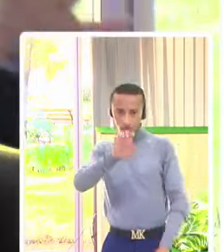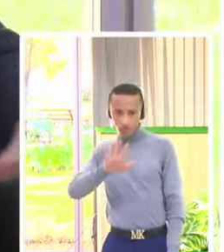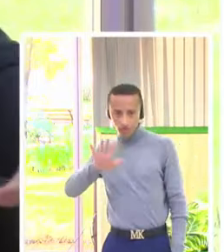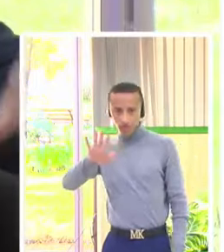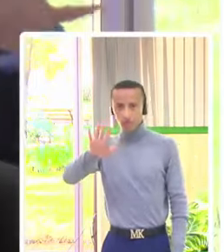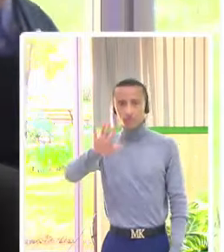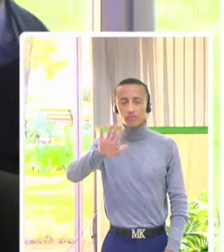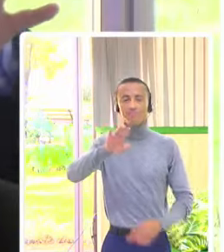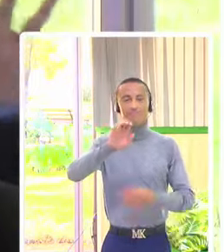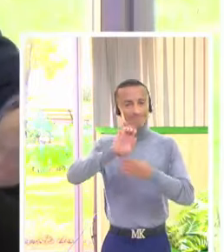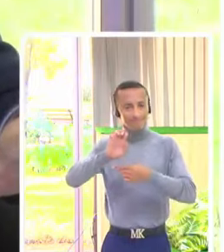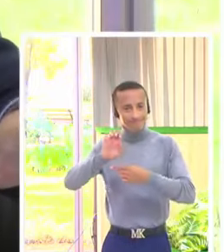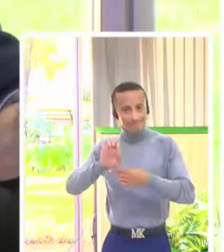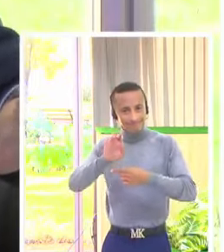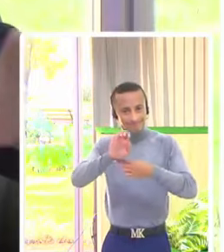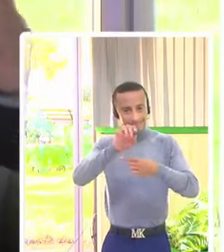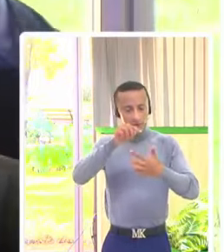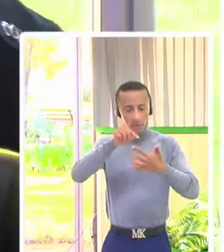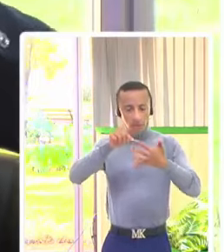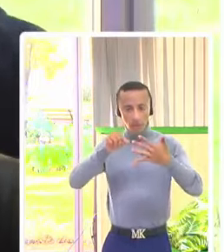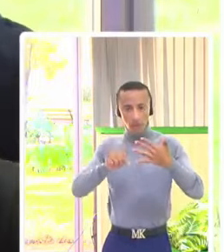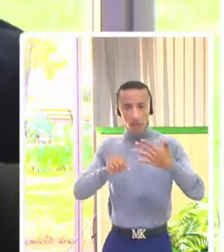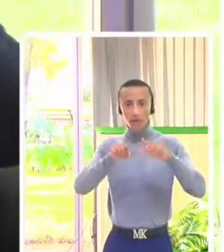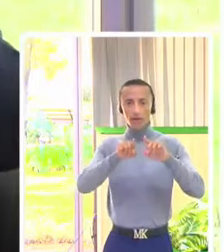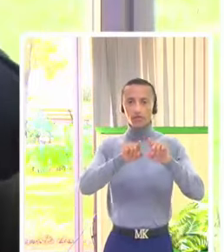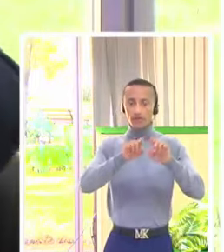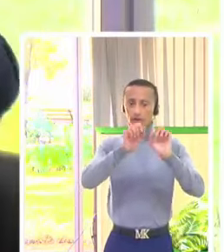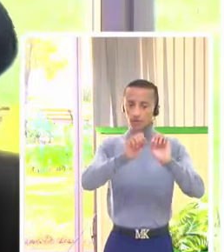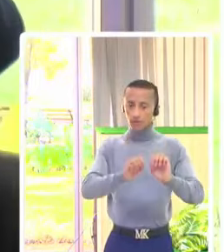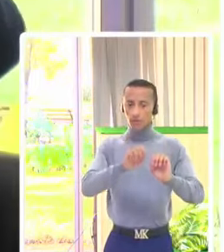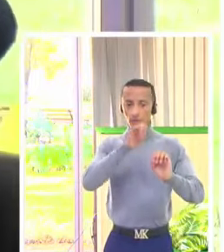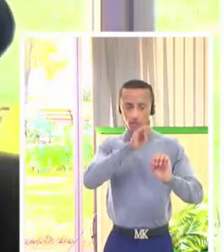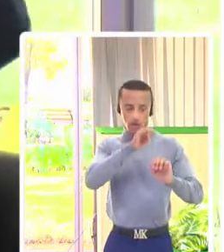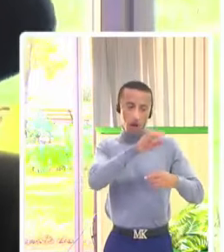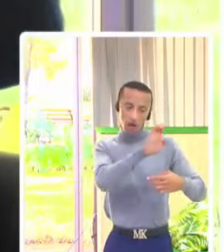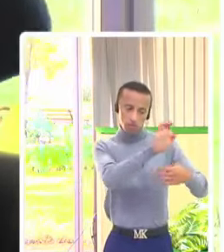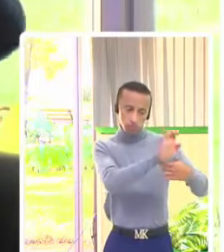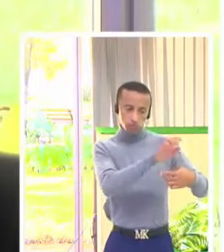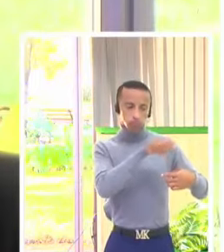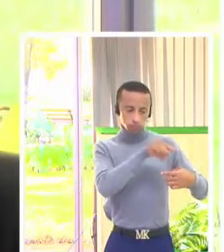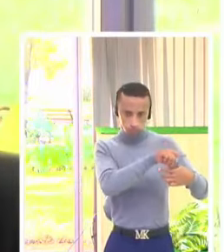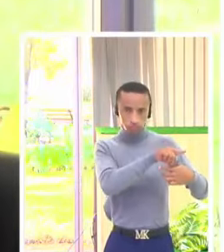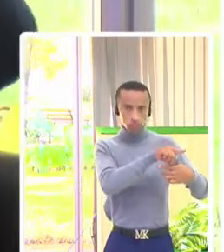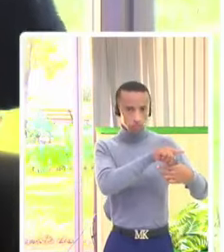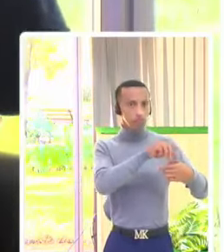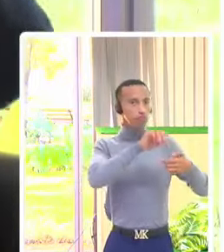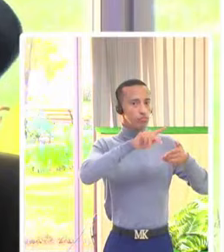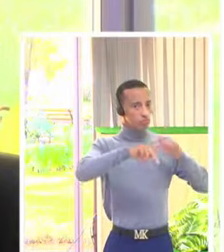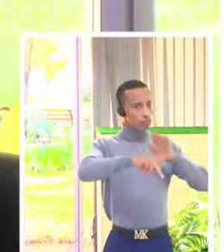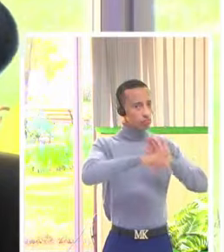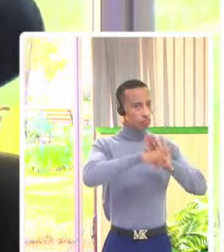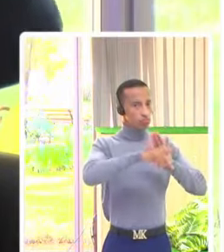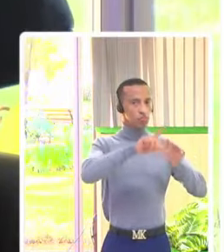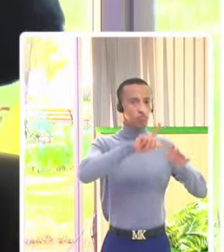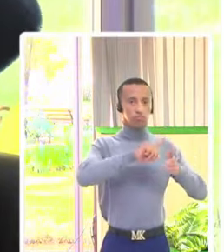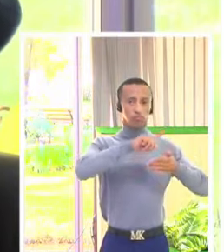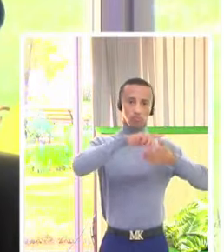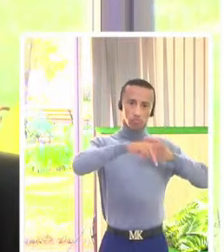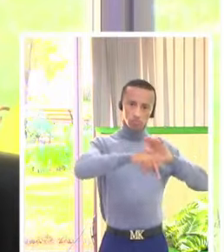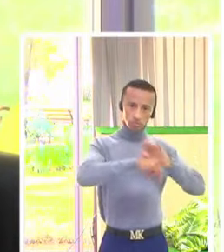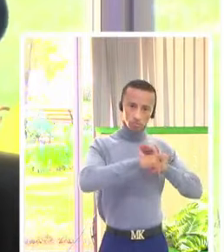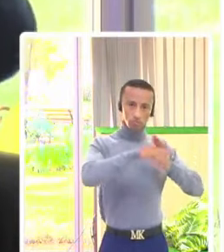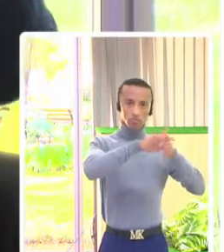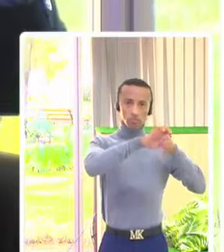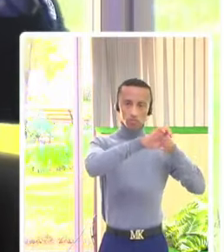under the state's jurisdiction, but with the standards set by